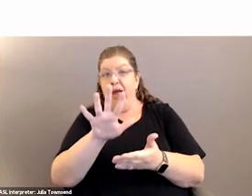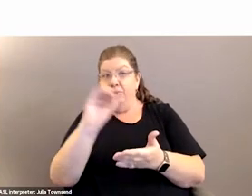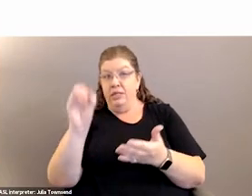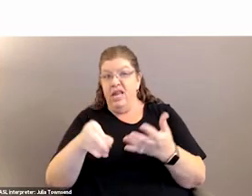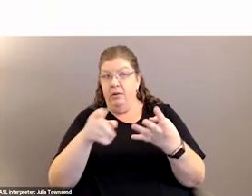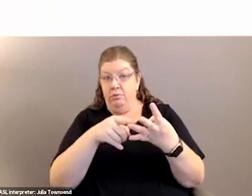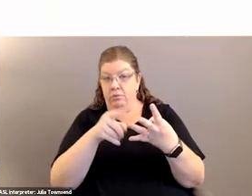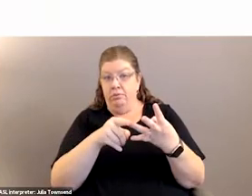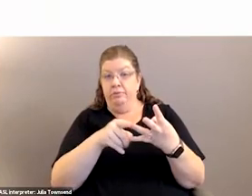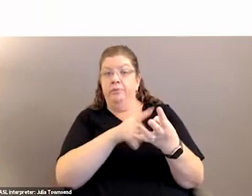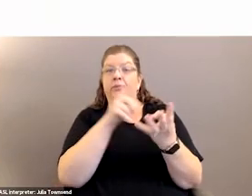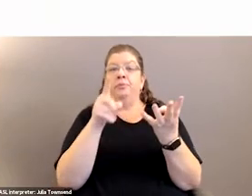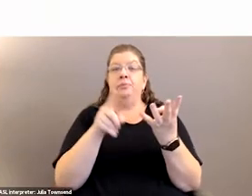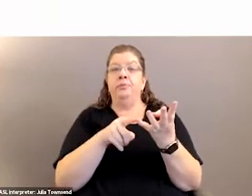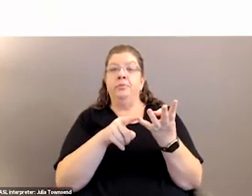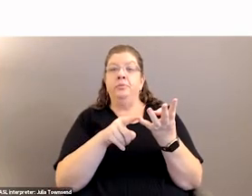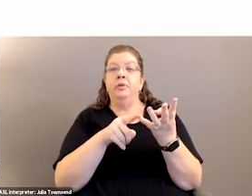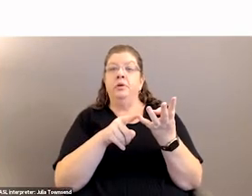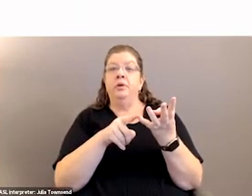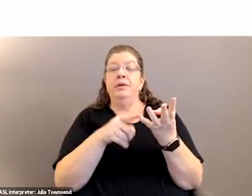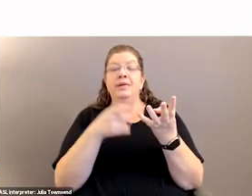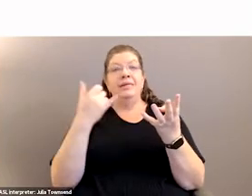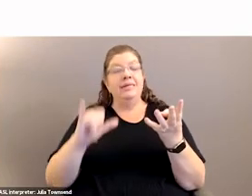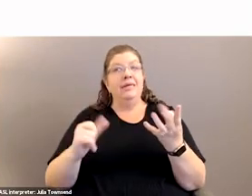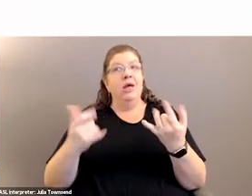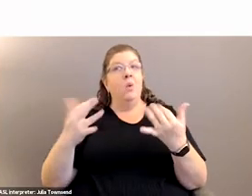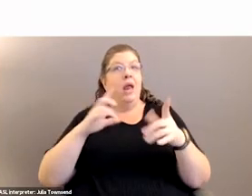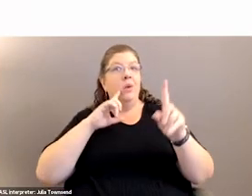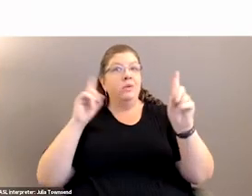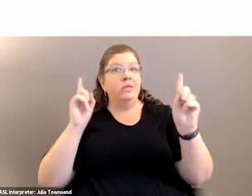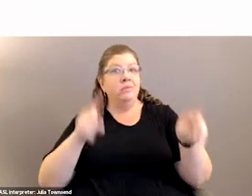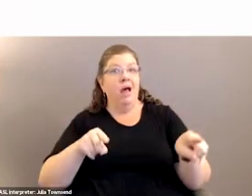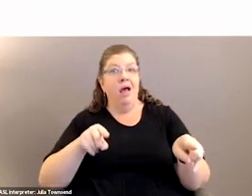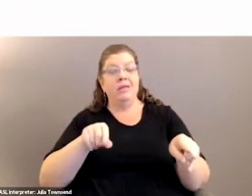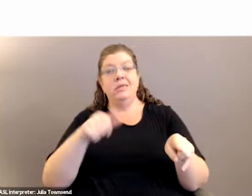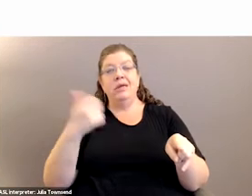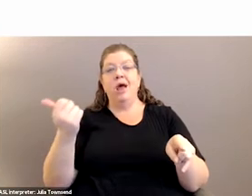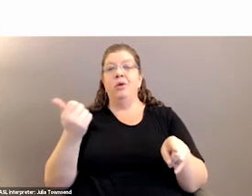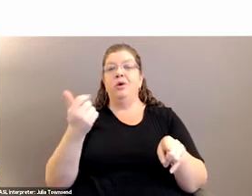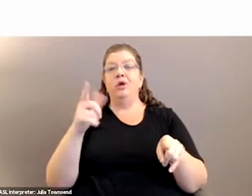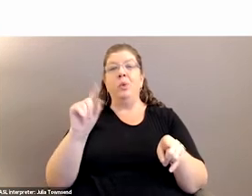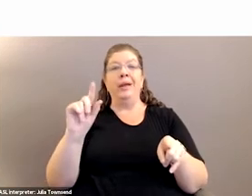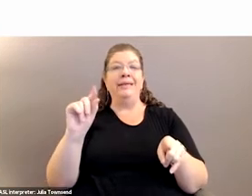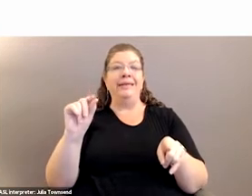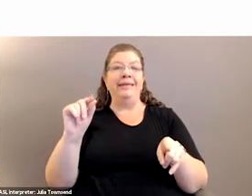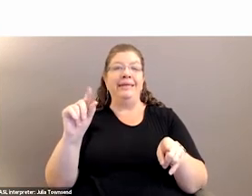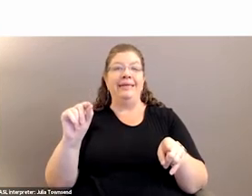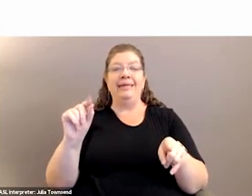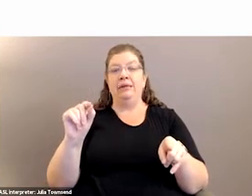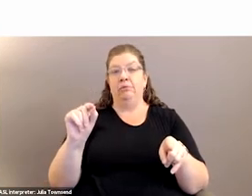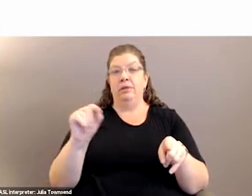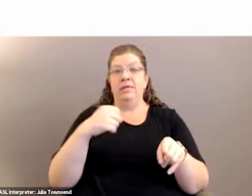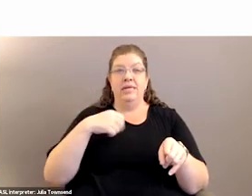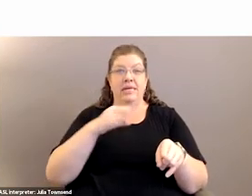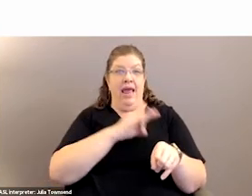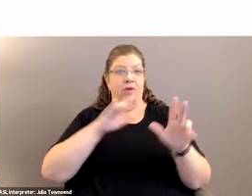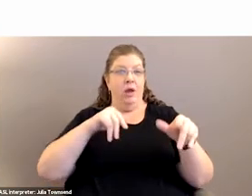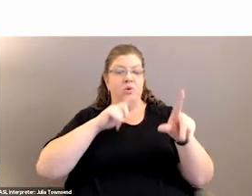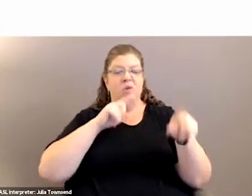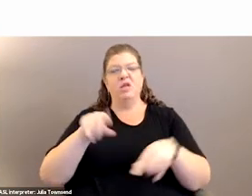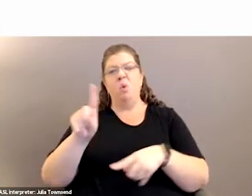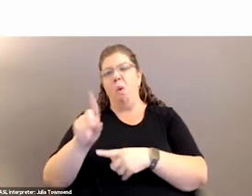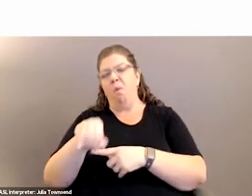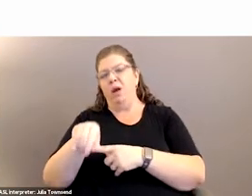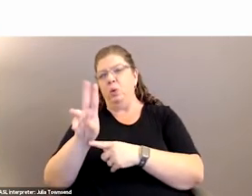employees and then still awaiting response from another 20 staff members or 1.2